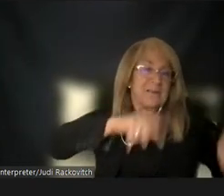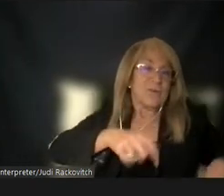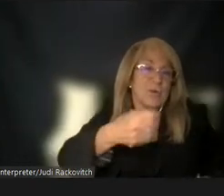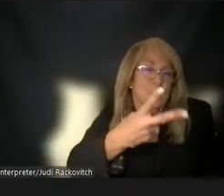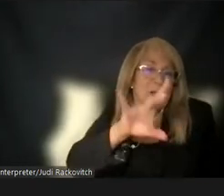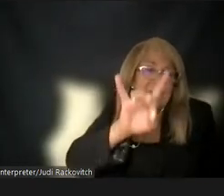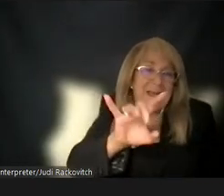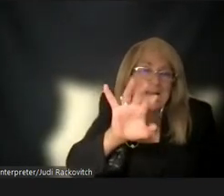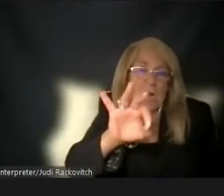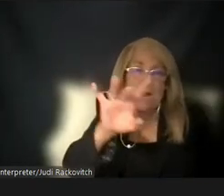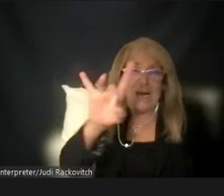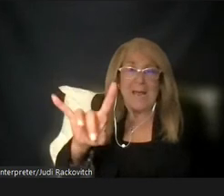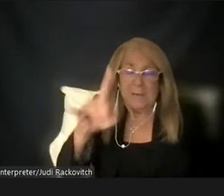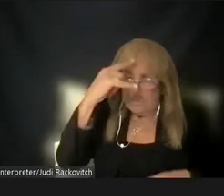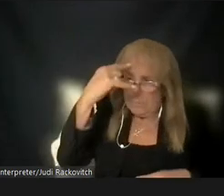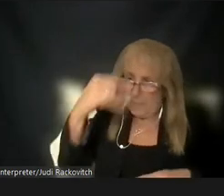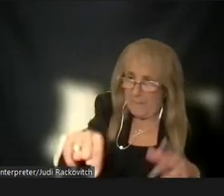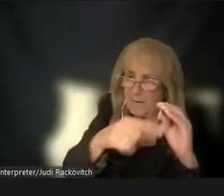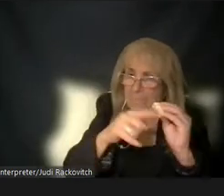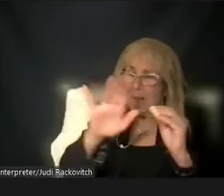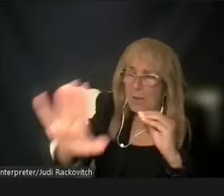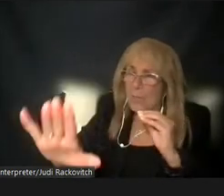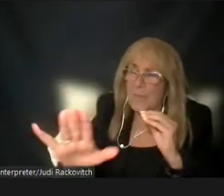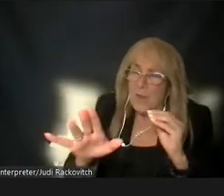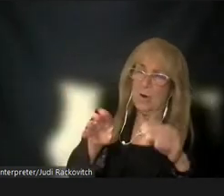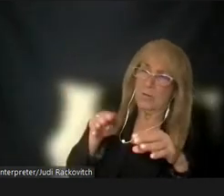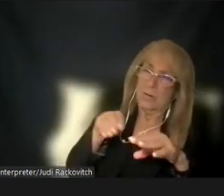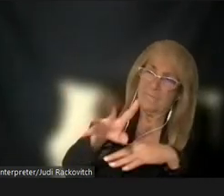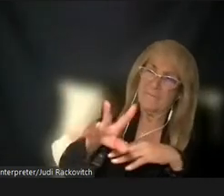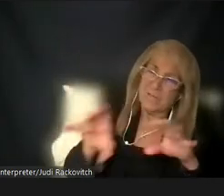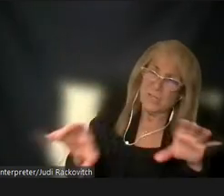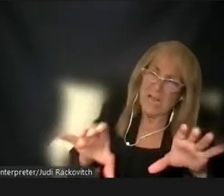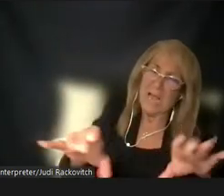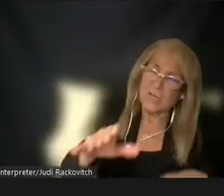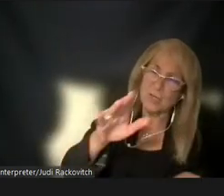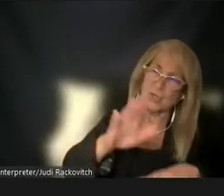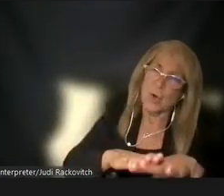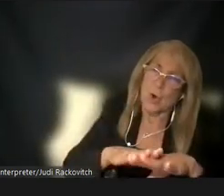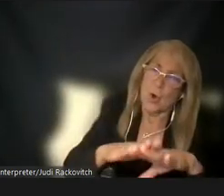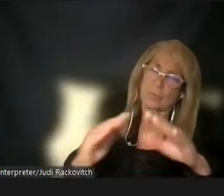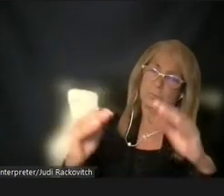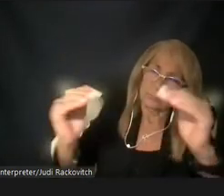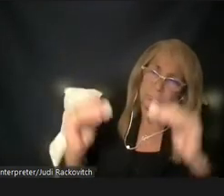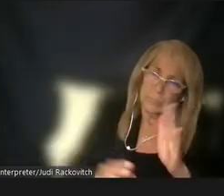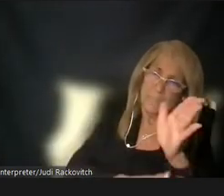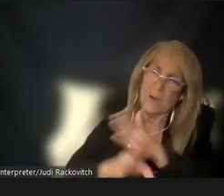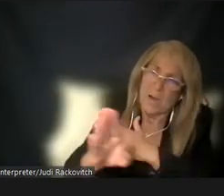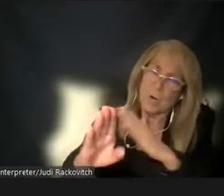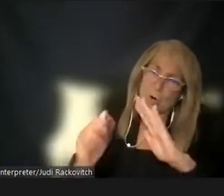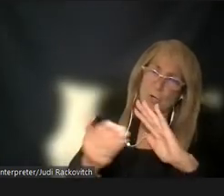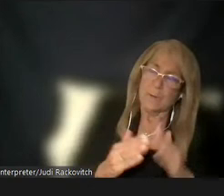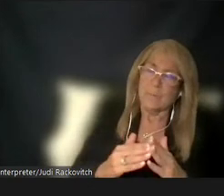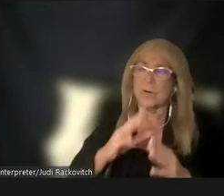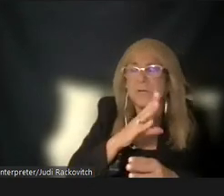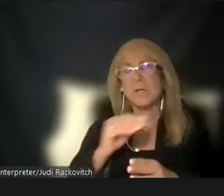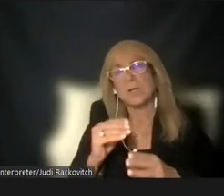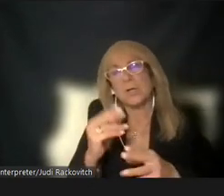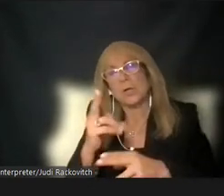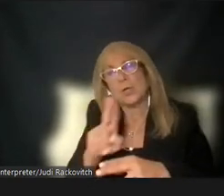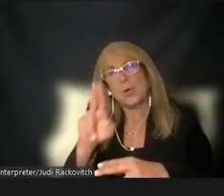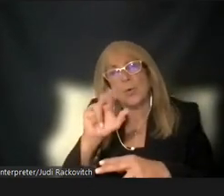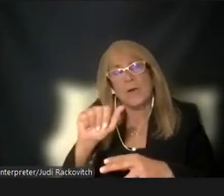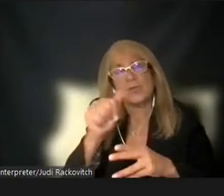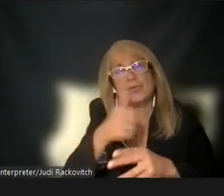effects of their actions on environmental justice communities. In subsequent years, the U.S. of Transportation and the Federal Highway Administration